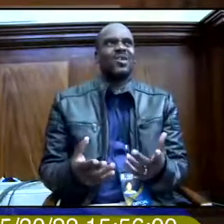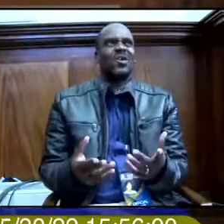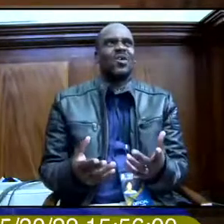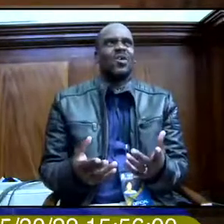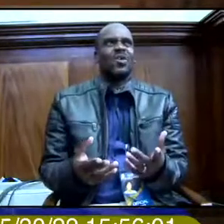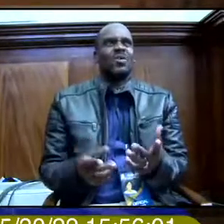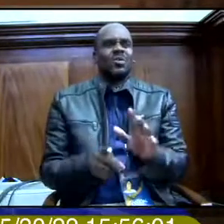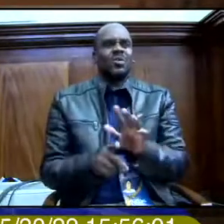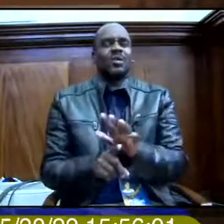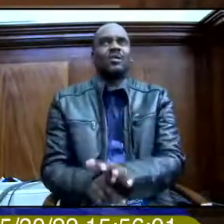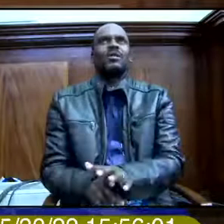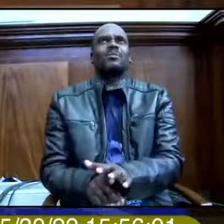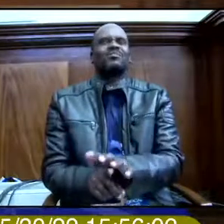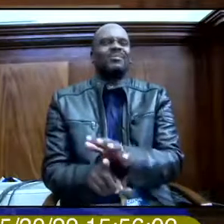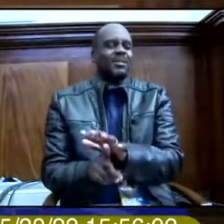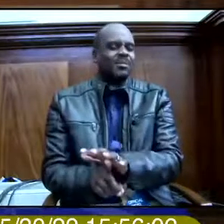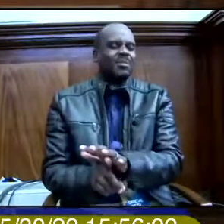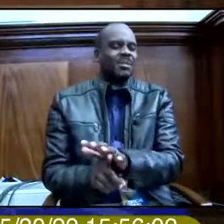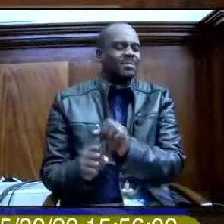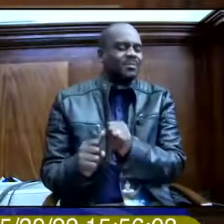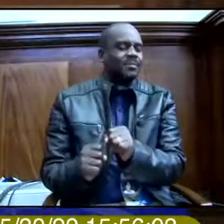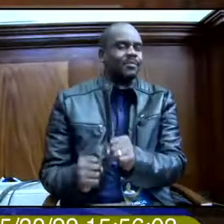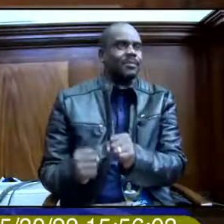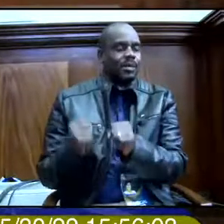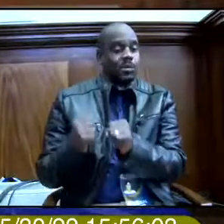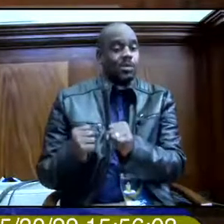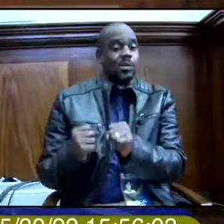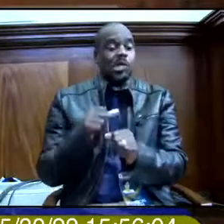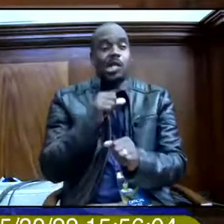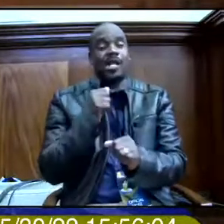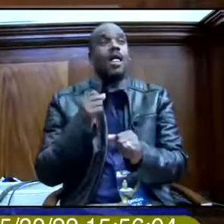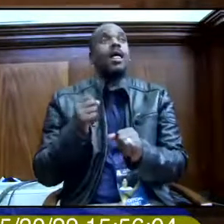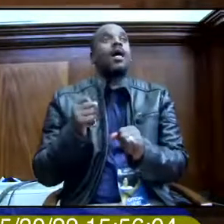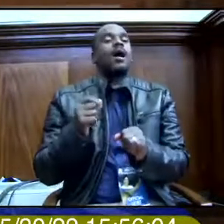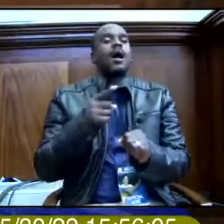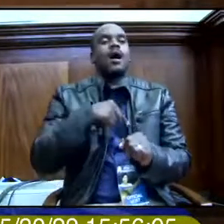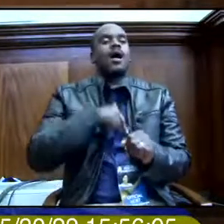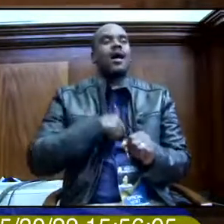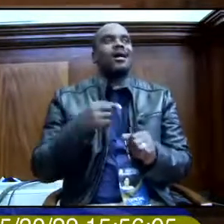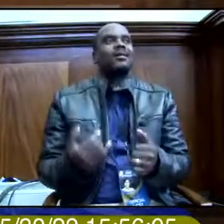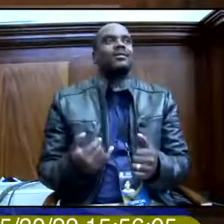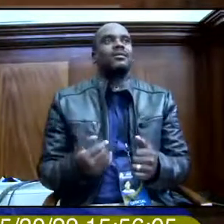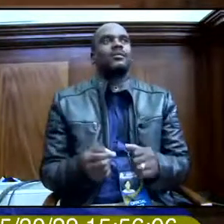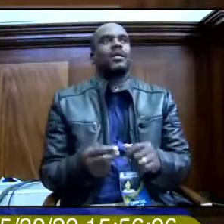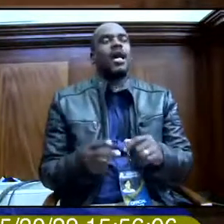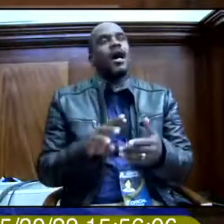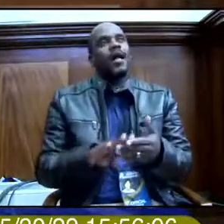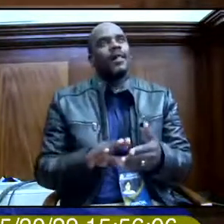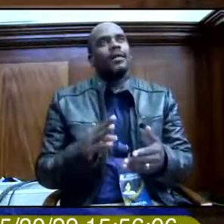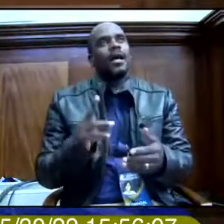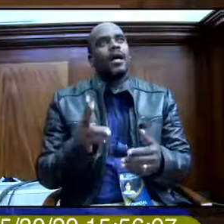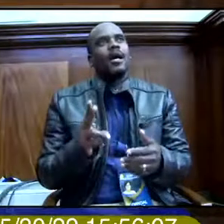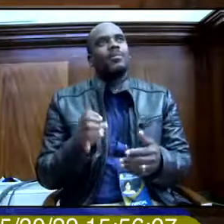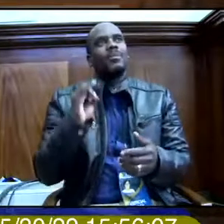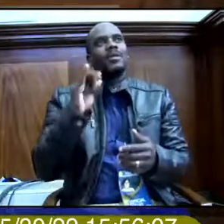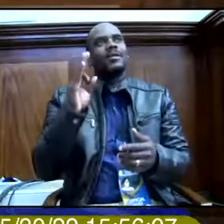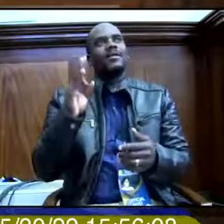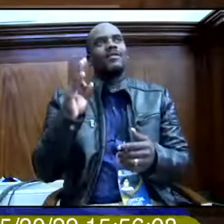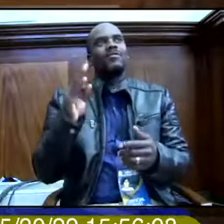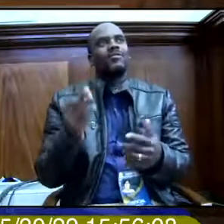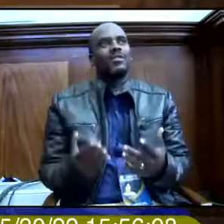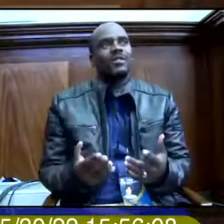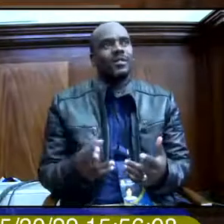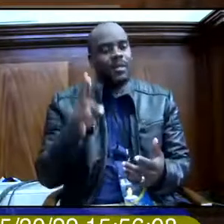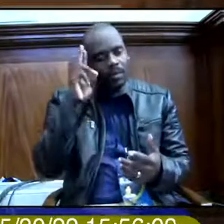and killing and collapsing the bargaining cancer and we take tune if i may just make an